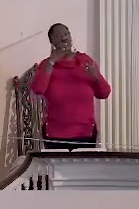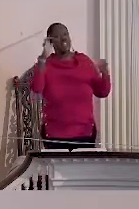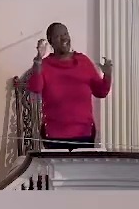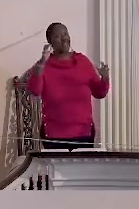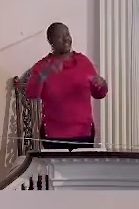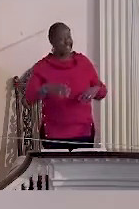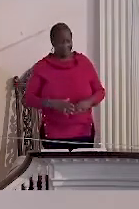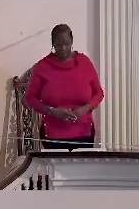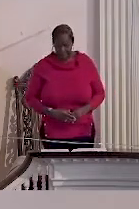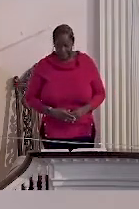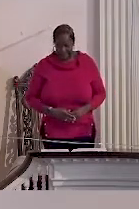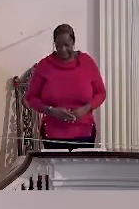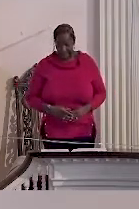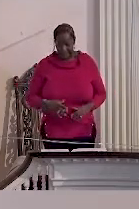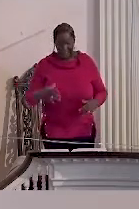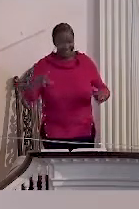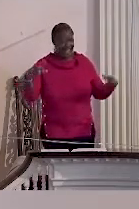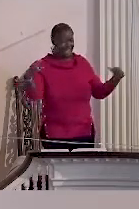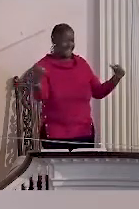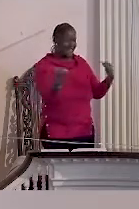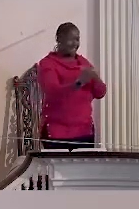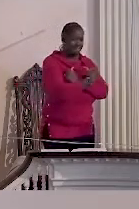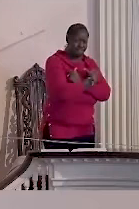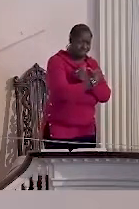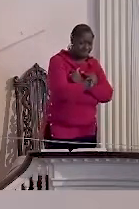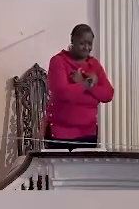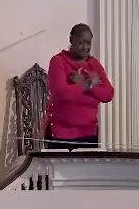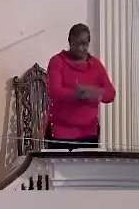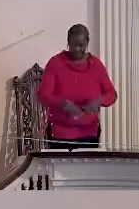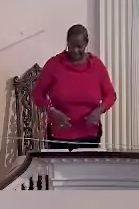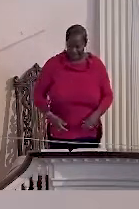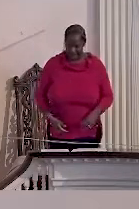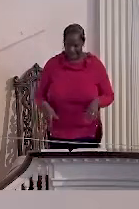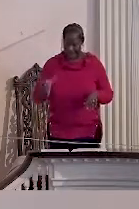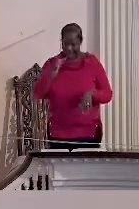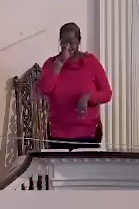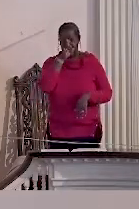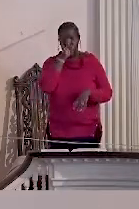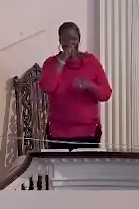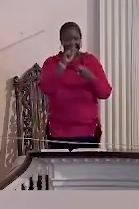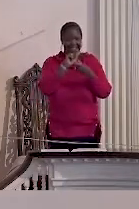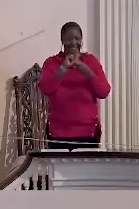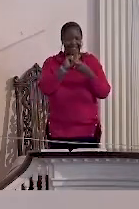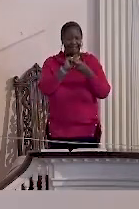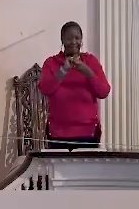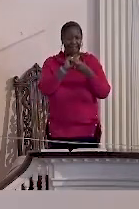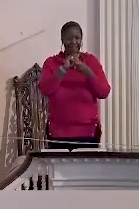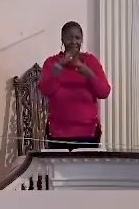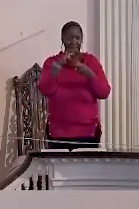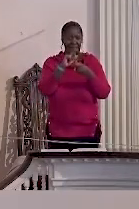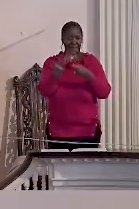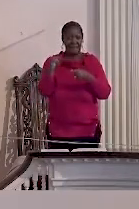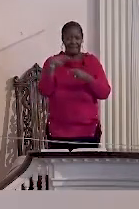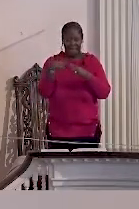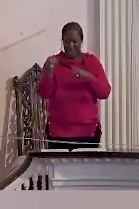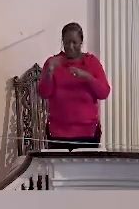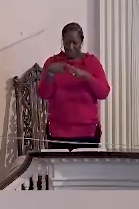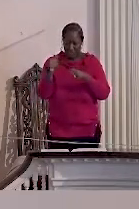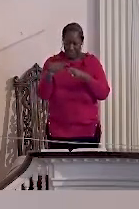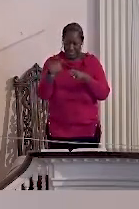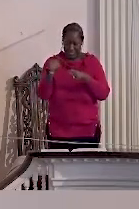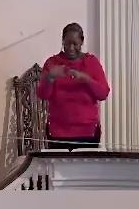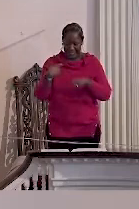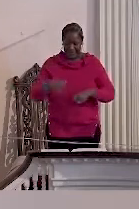words and gave Emilio a big hug. La comida es amor, mijo. La comida es